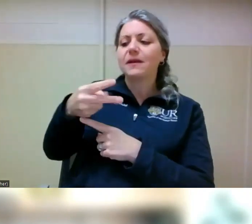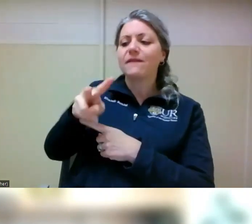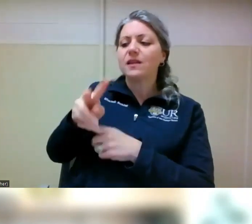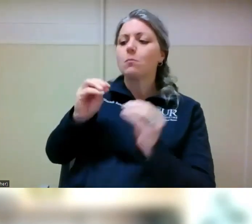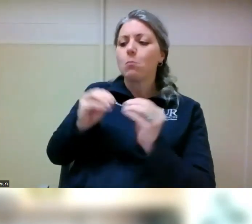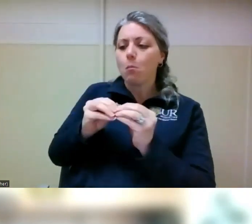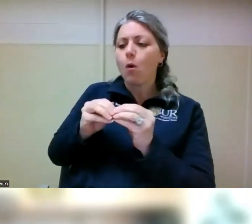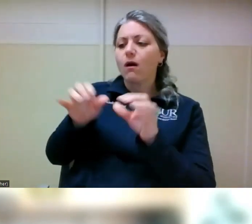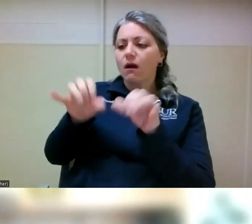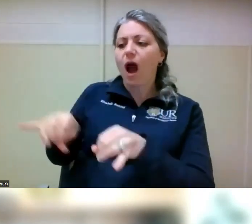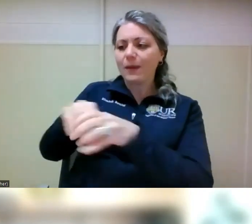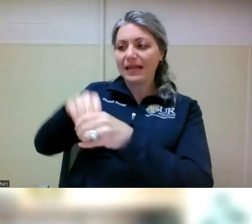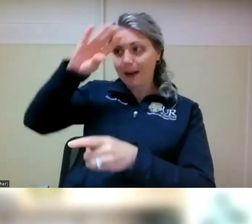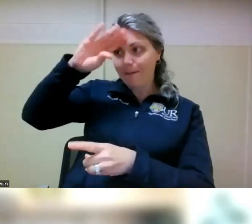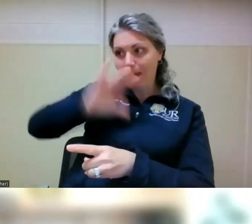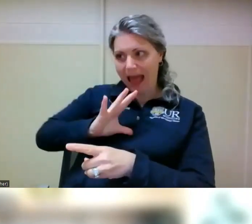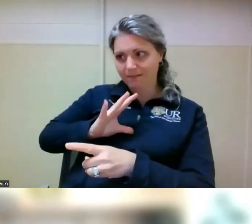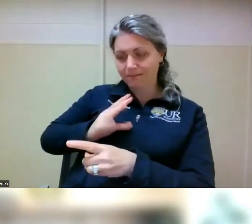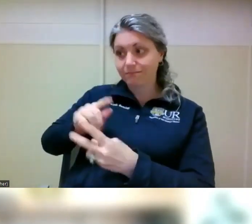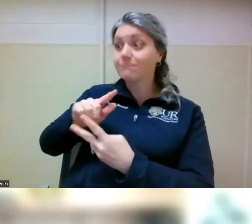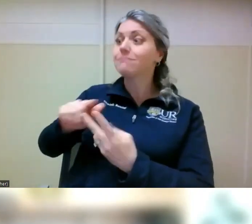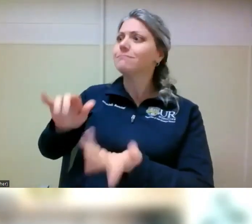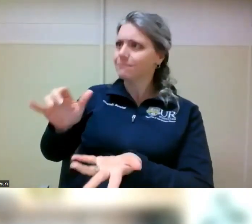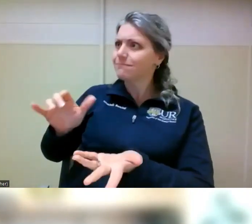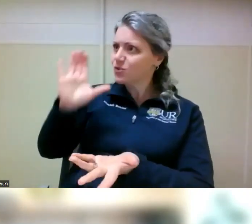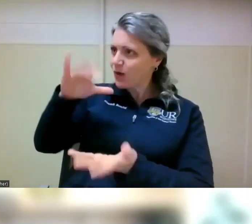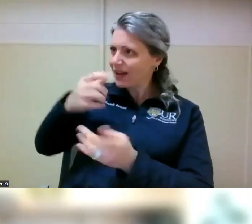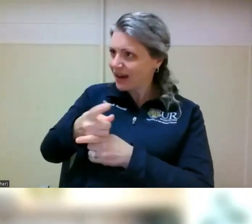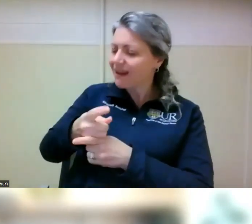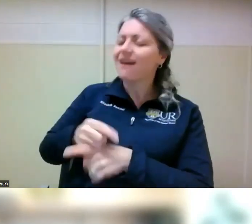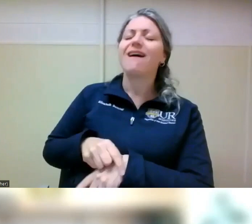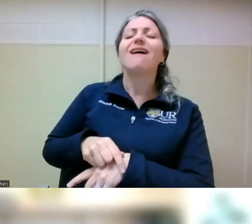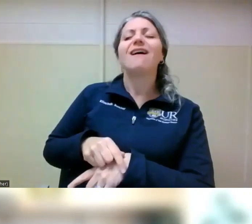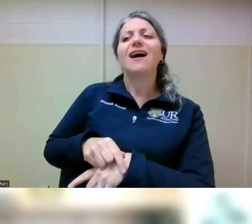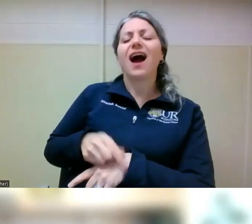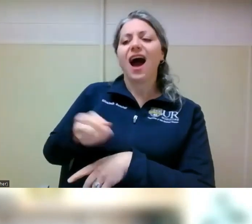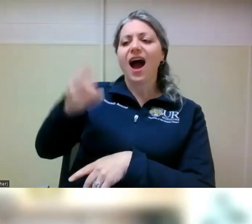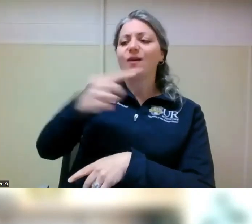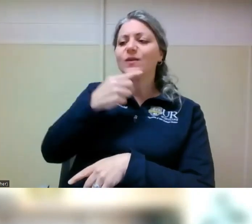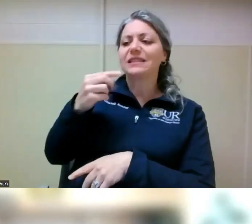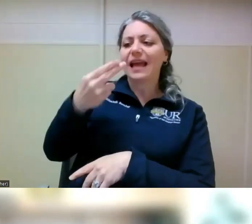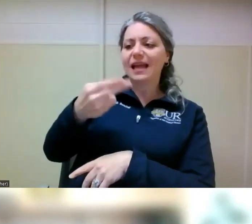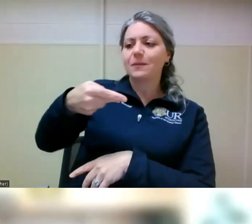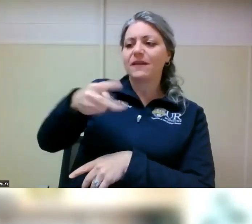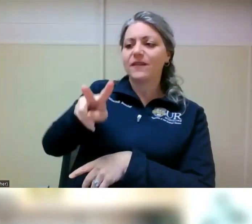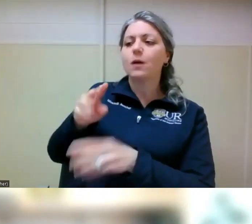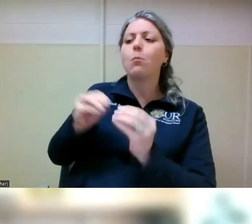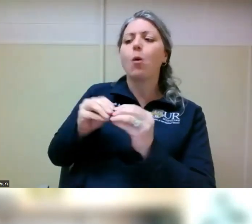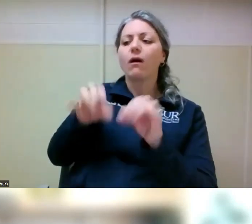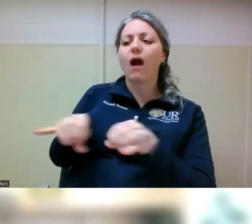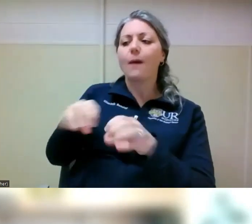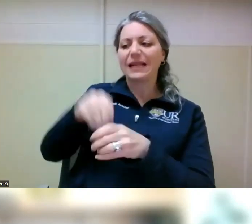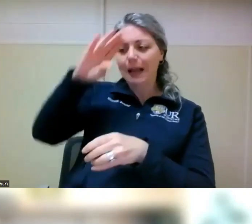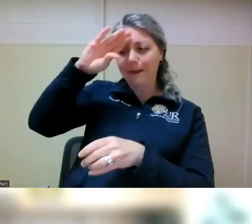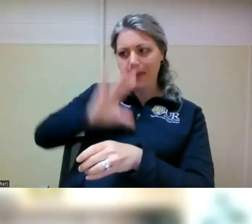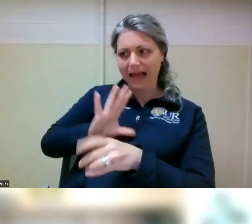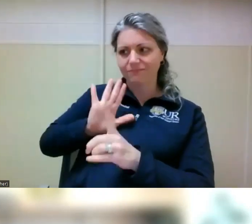men. Oh. Oddly enough, especially high-risk HPV tends to be more common in men.